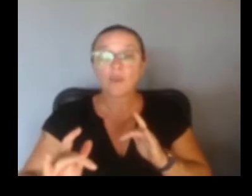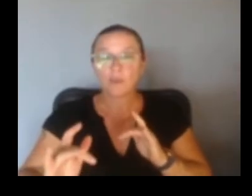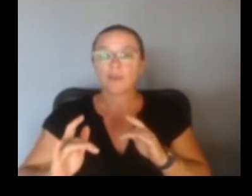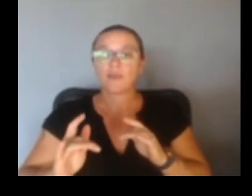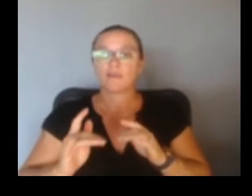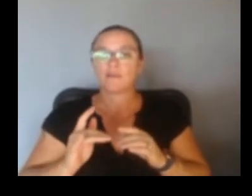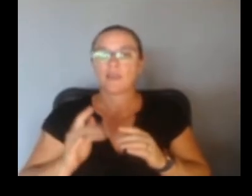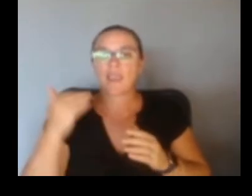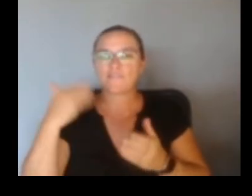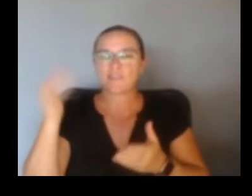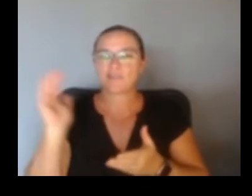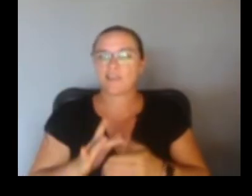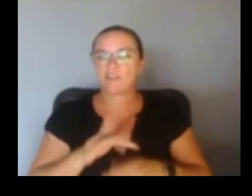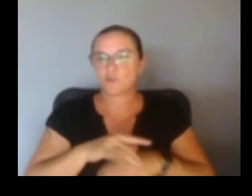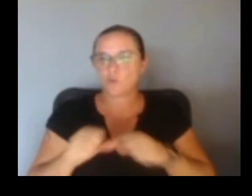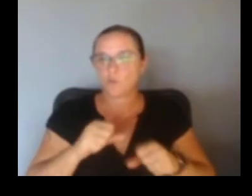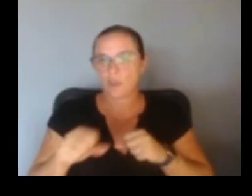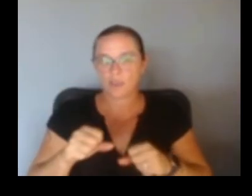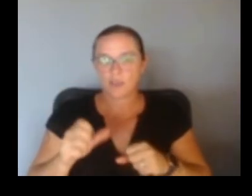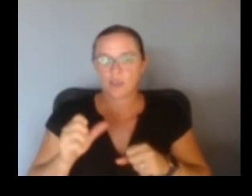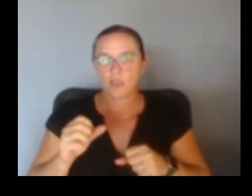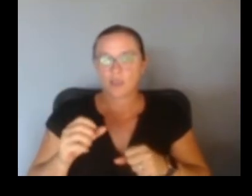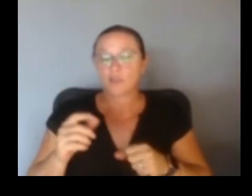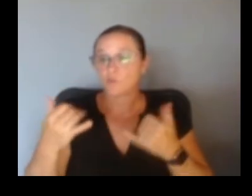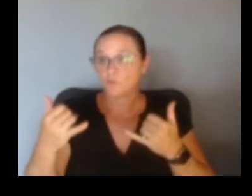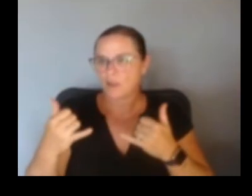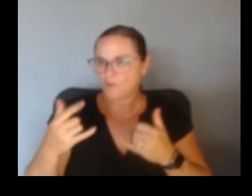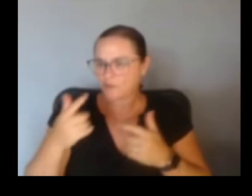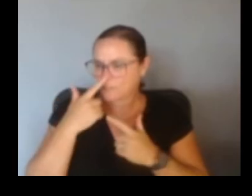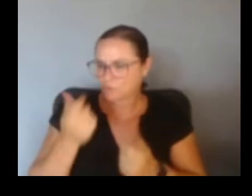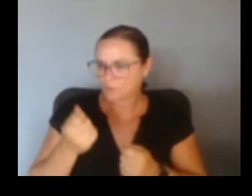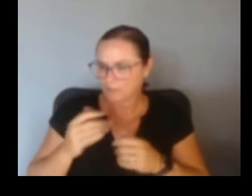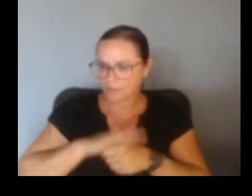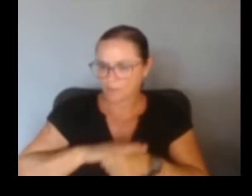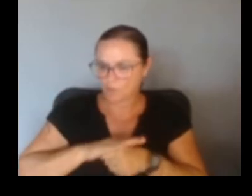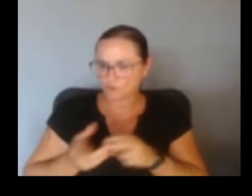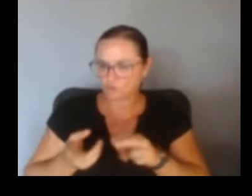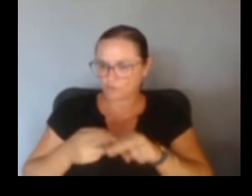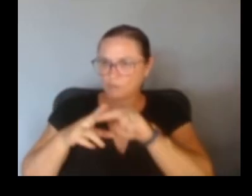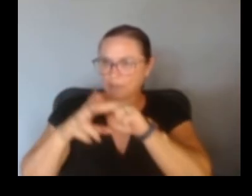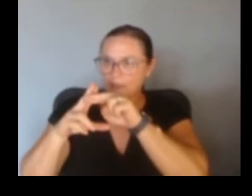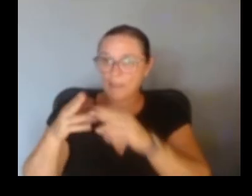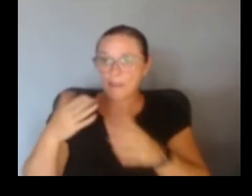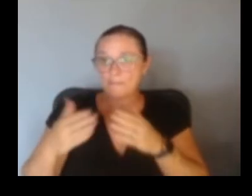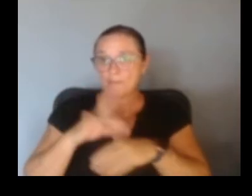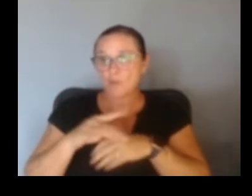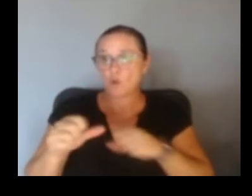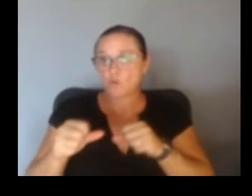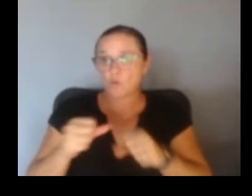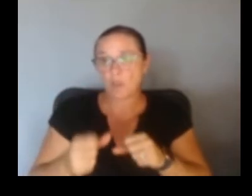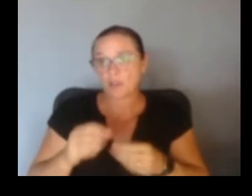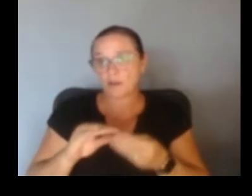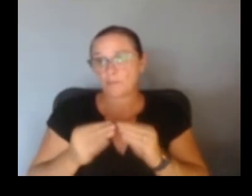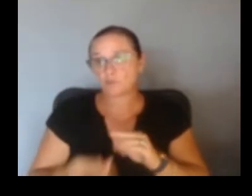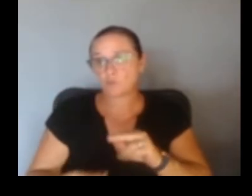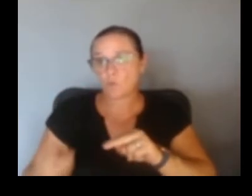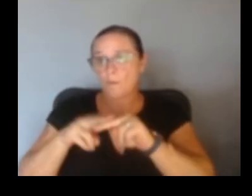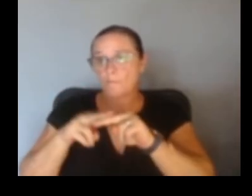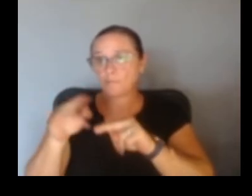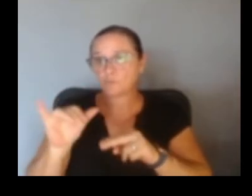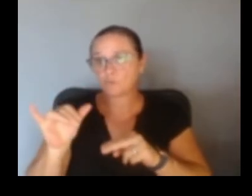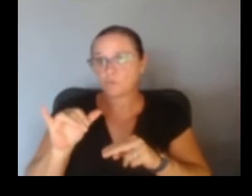so interesting here recently, that the pressure is building once again. And perhaps we'll see earthquake rates rise in the next weeks or months here.